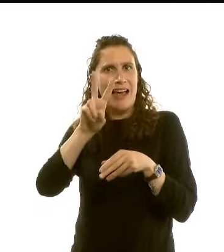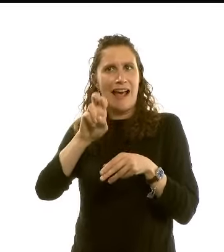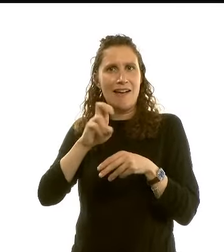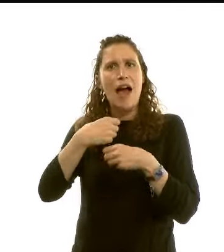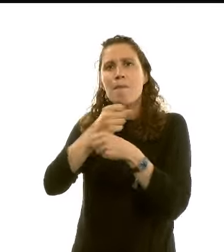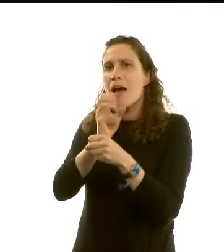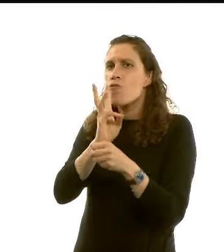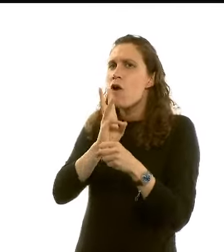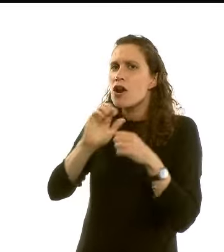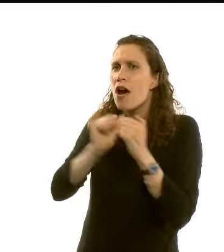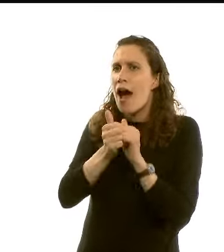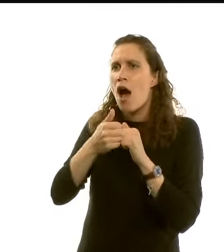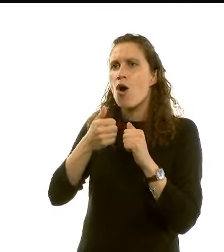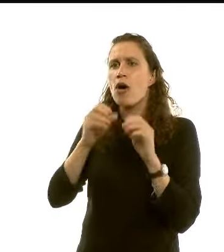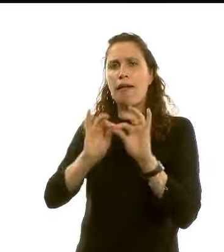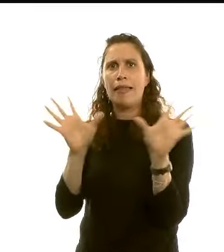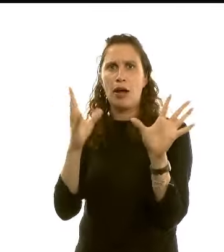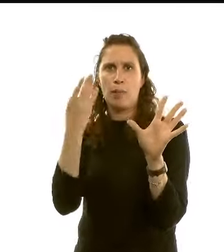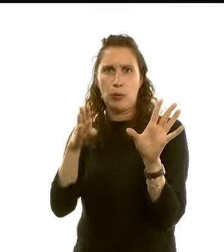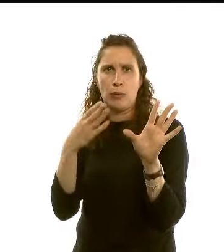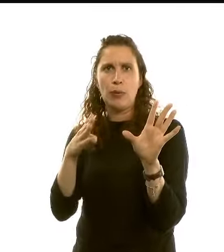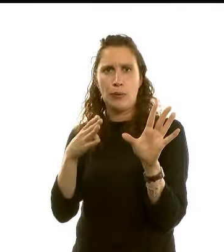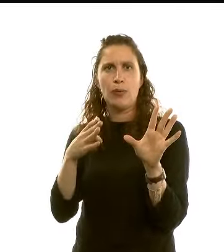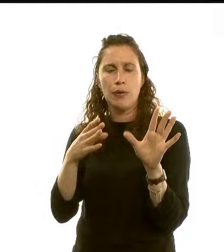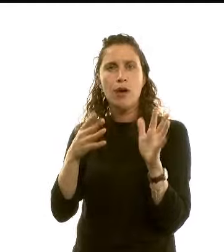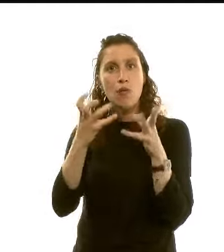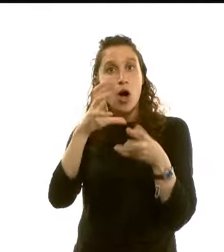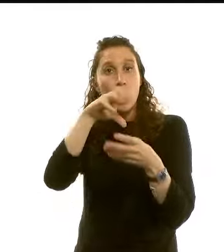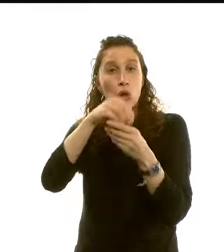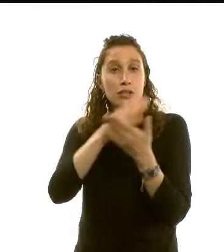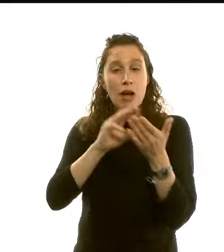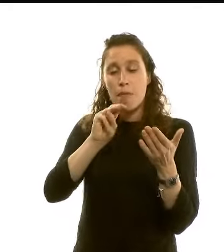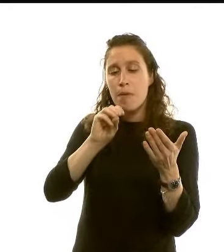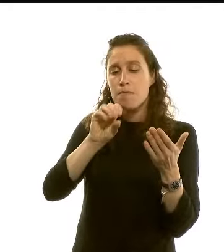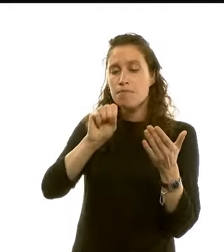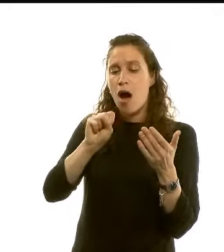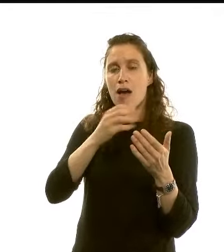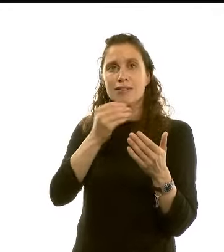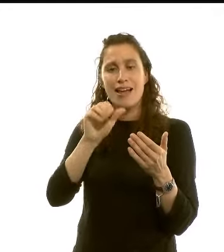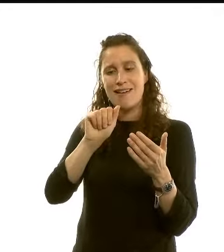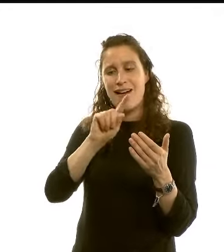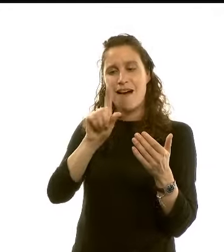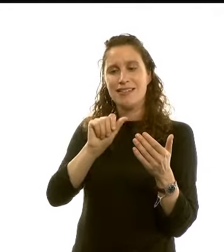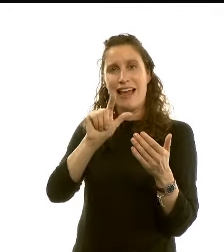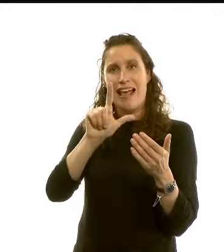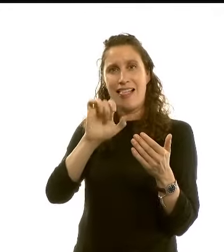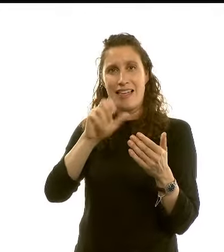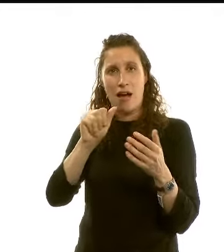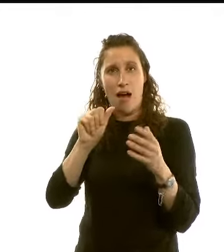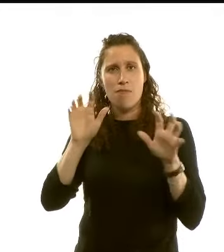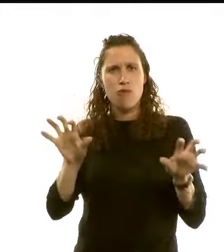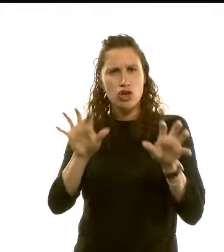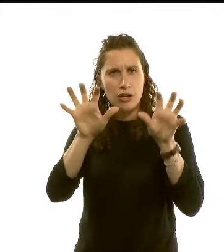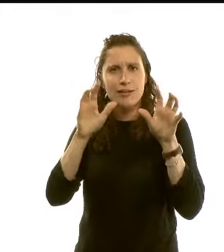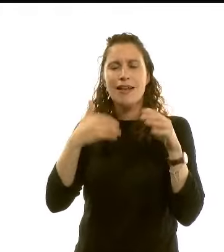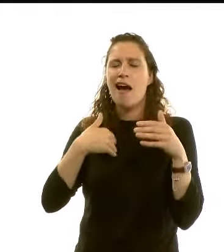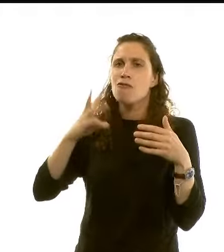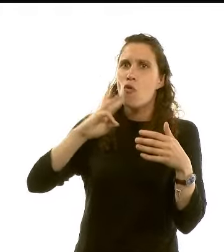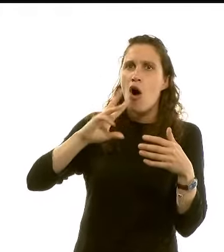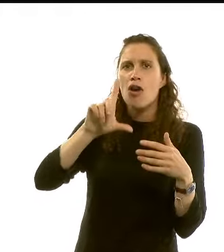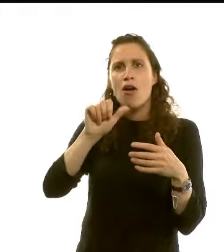water using transparent blue pieces. I wanted to include some moss and azalea bushes around the pool, and there's water and lava falling down